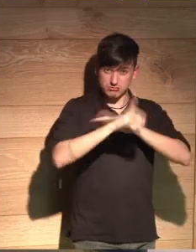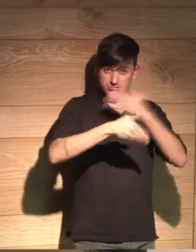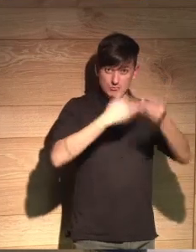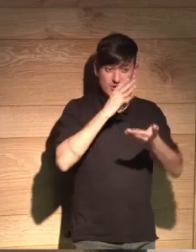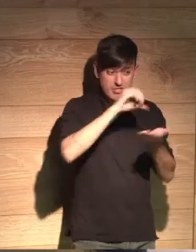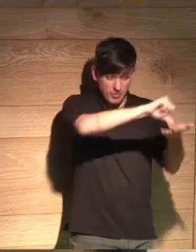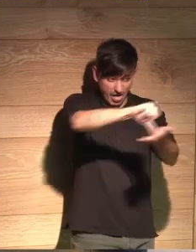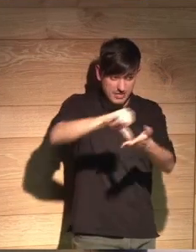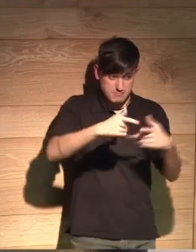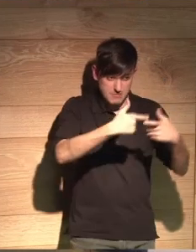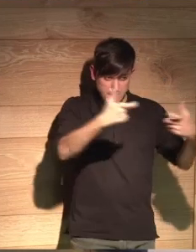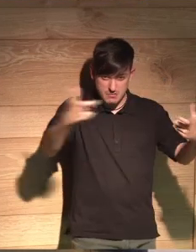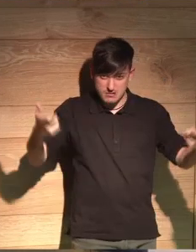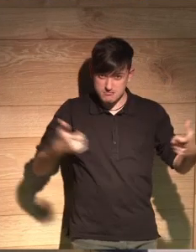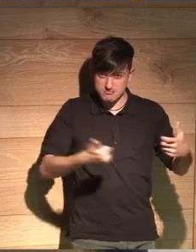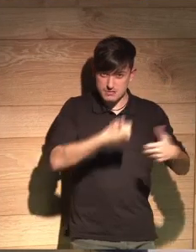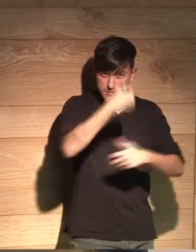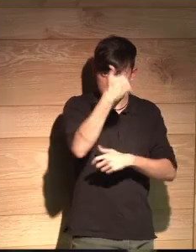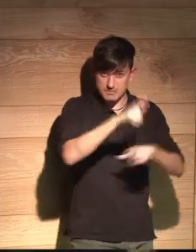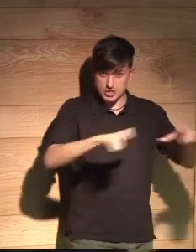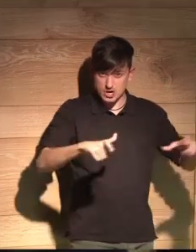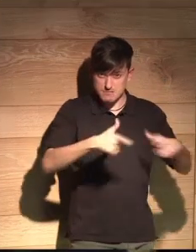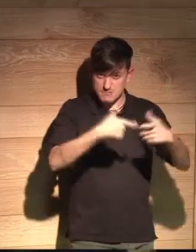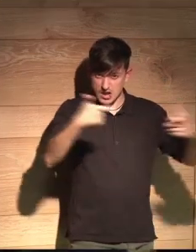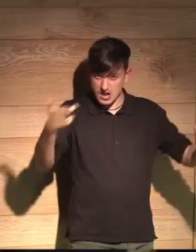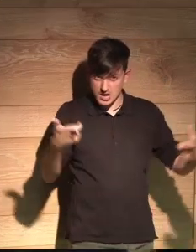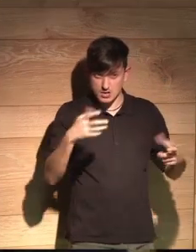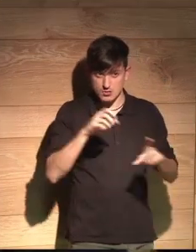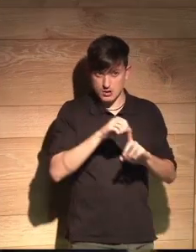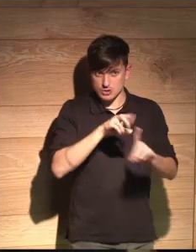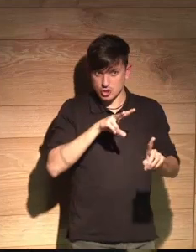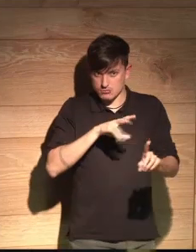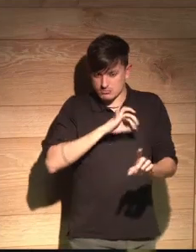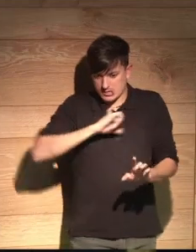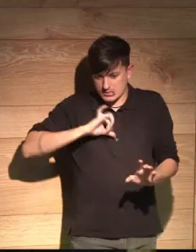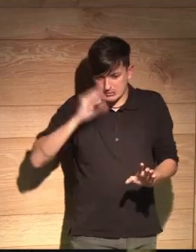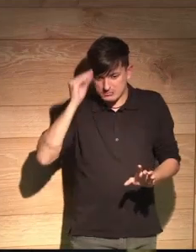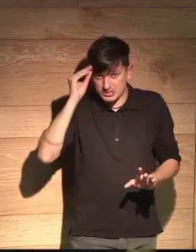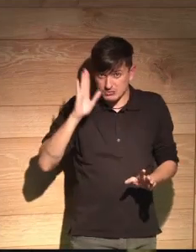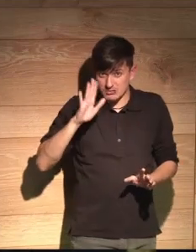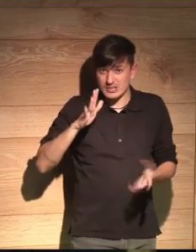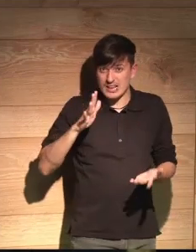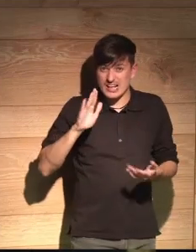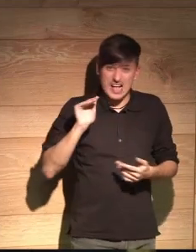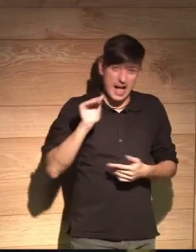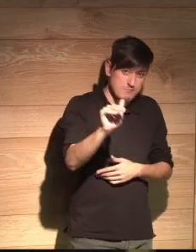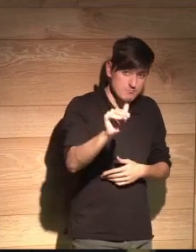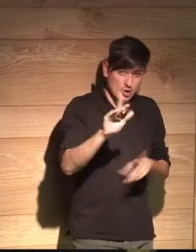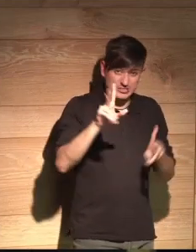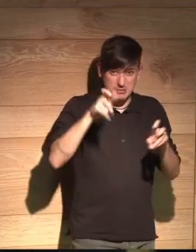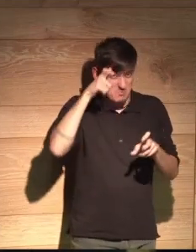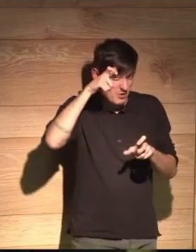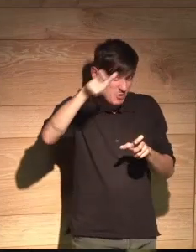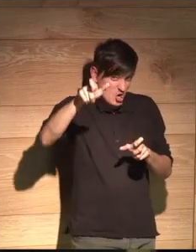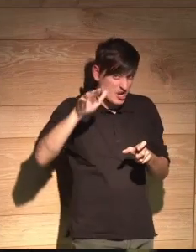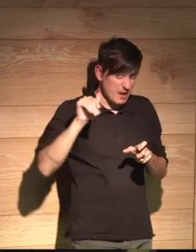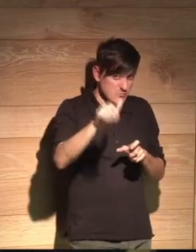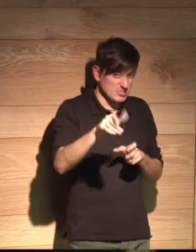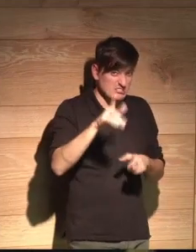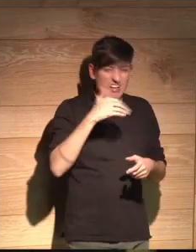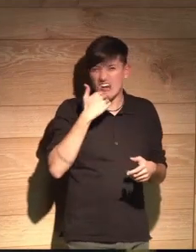the humankind. This is why with progress there are more cities, there's more people, etc. But from a point of view, the countryside